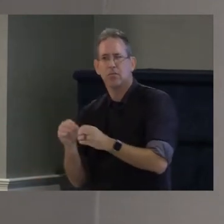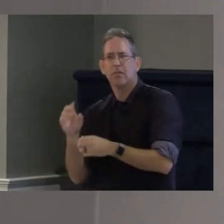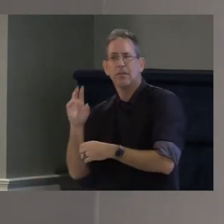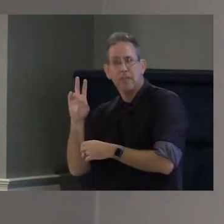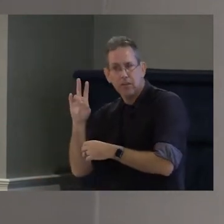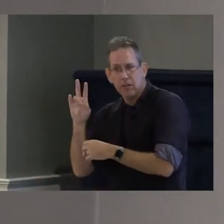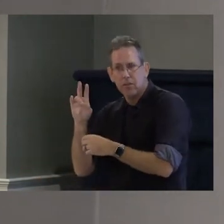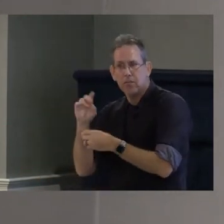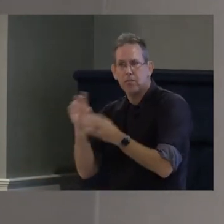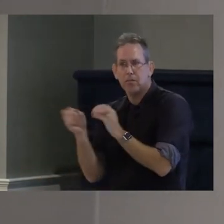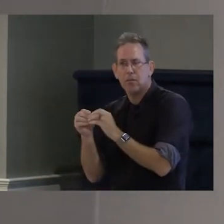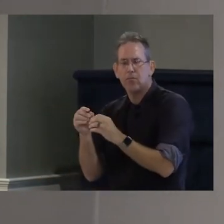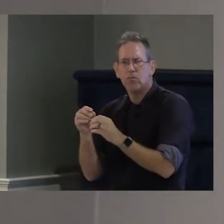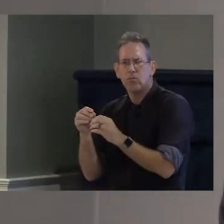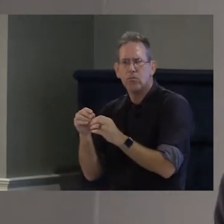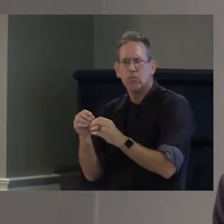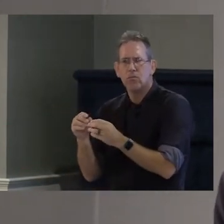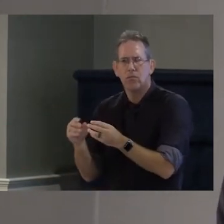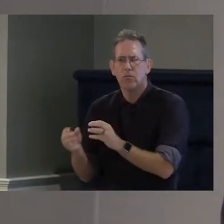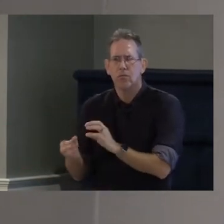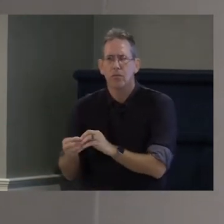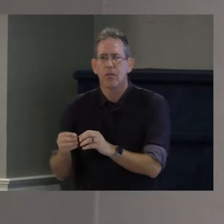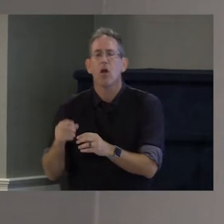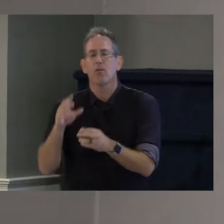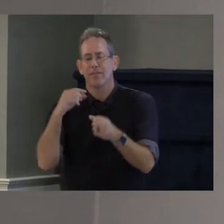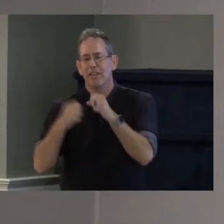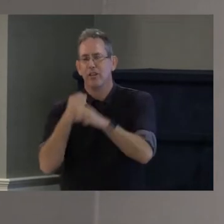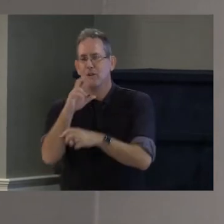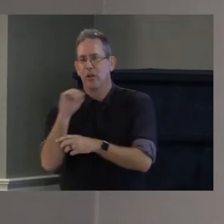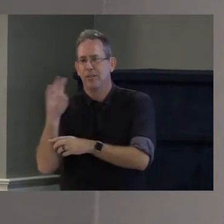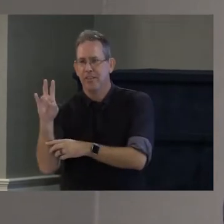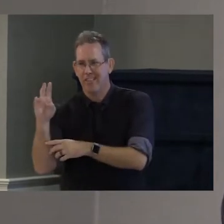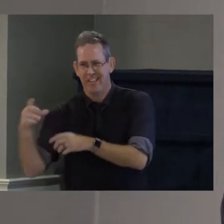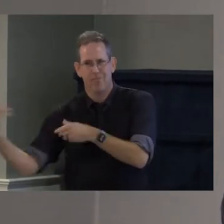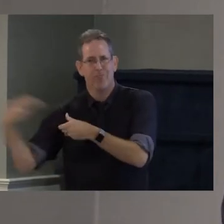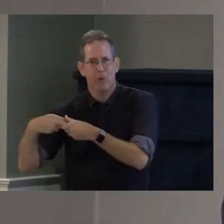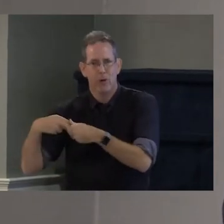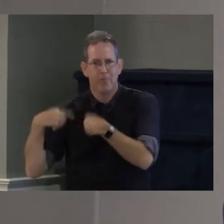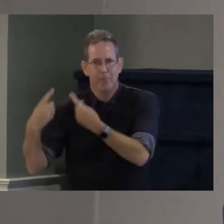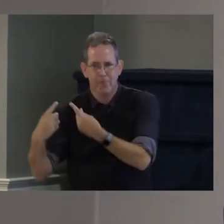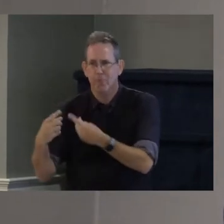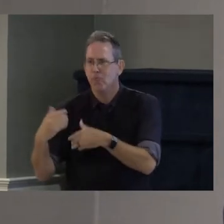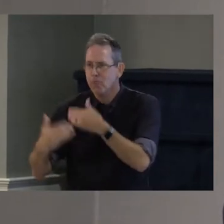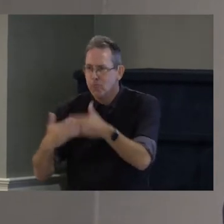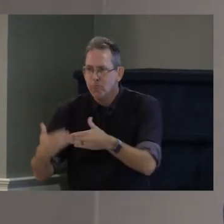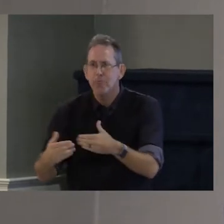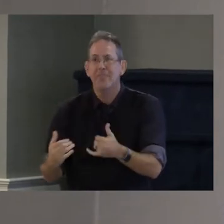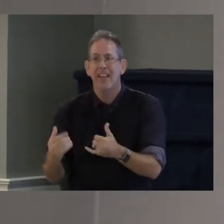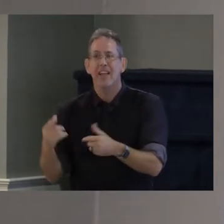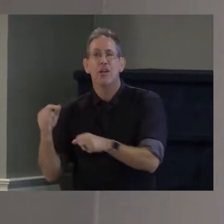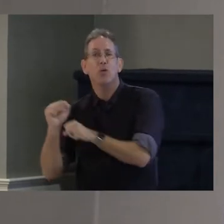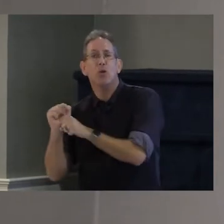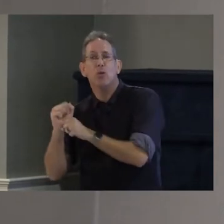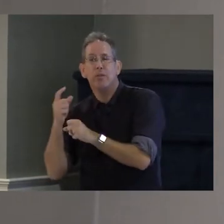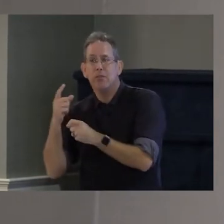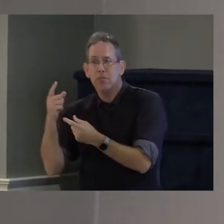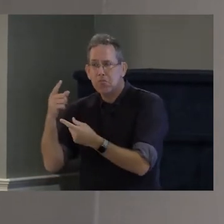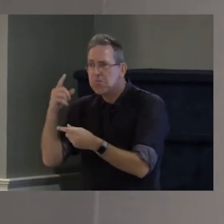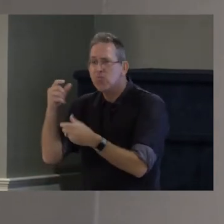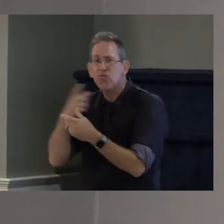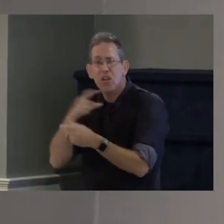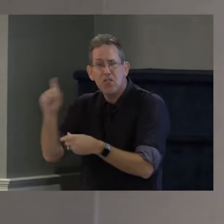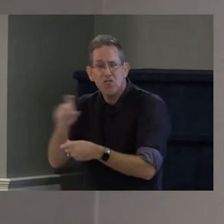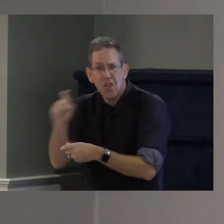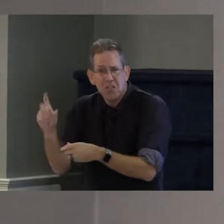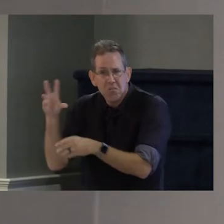of healthcare, operations, compliance, and improvement. She previously worked at Blue Cross and Blue Shield of Vermont for 8 years, focusing on